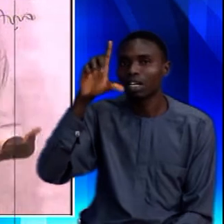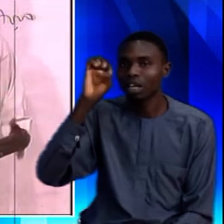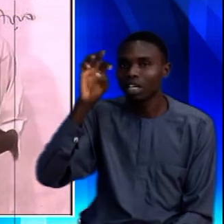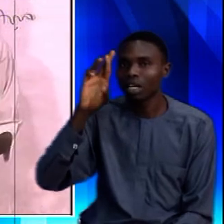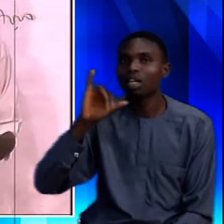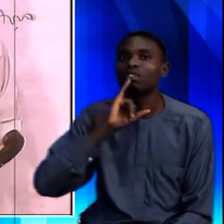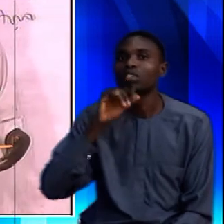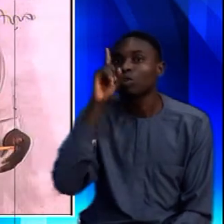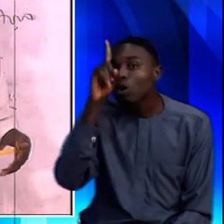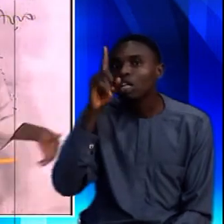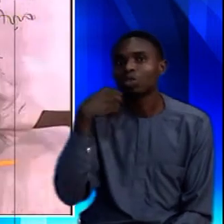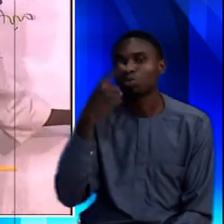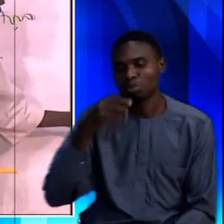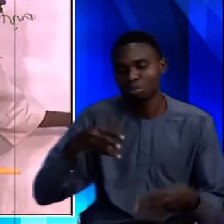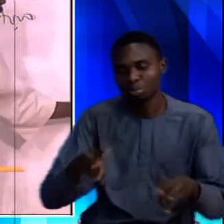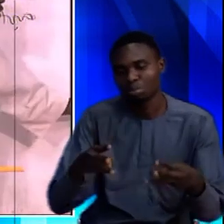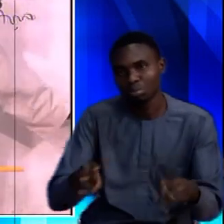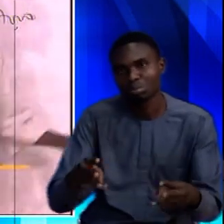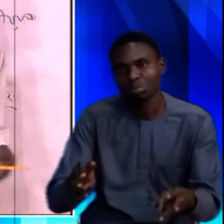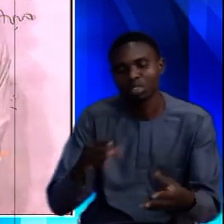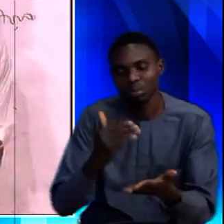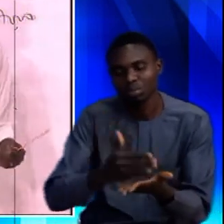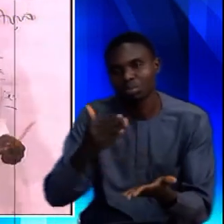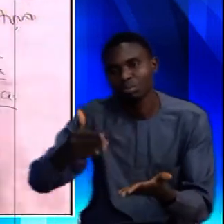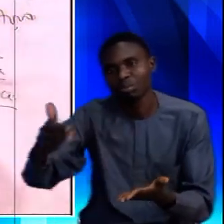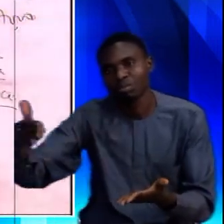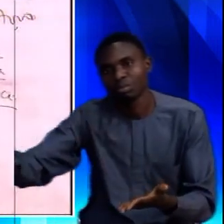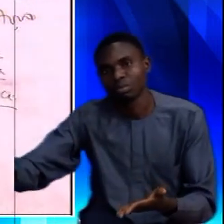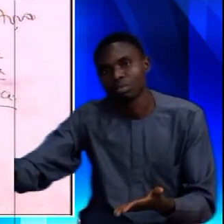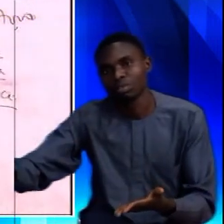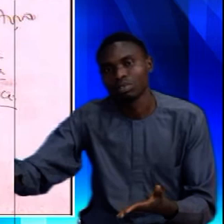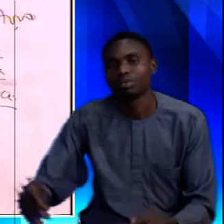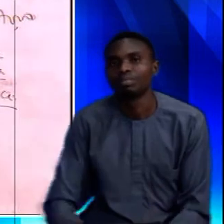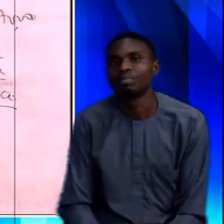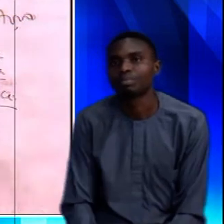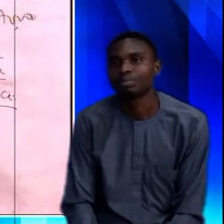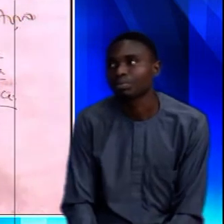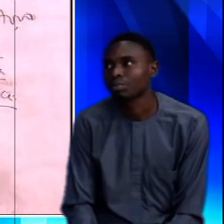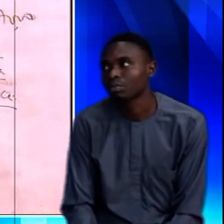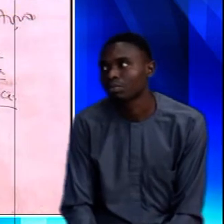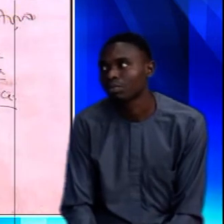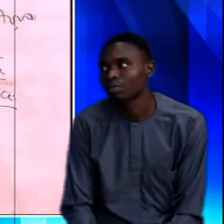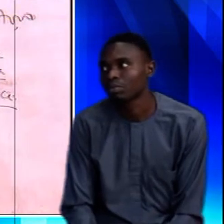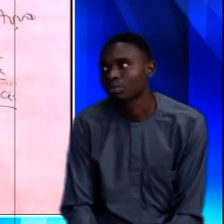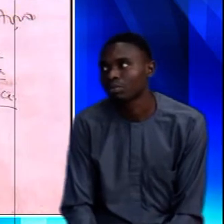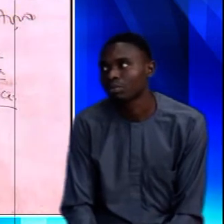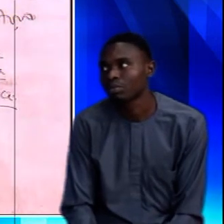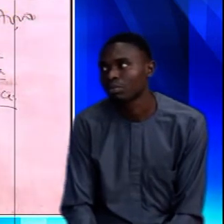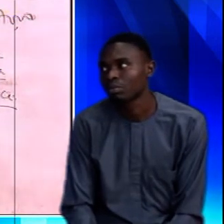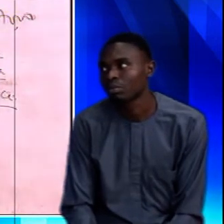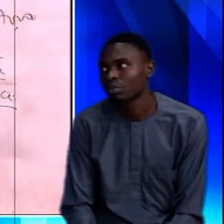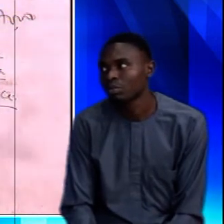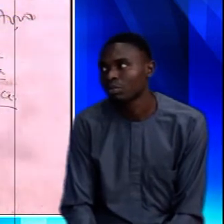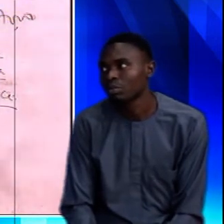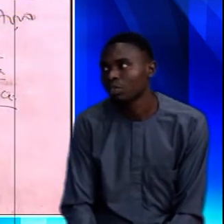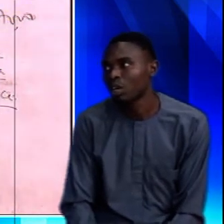the retailer come to him. He may say, okay, how many do you want? Maybe I want 10 bags of rice, or I